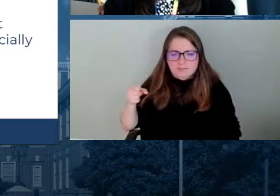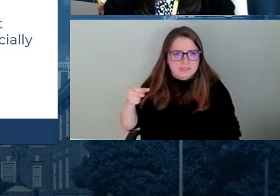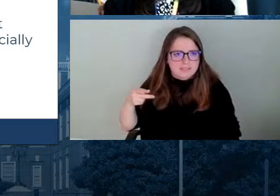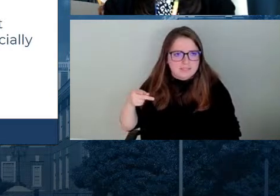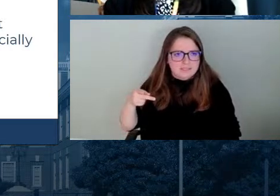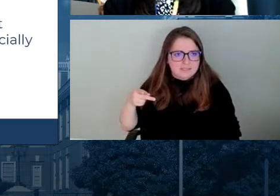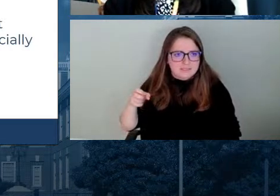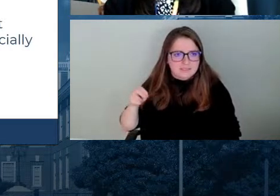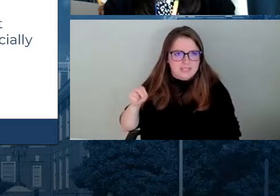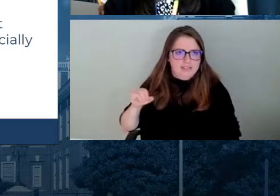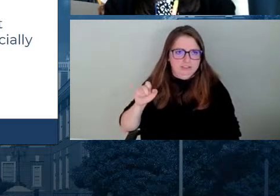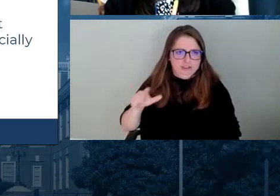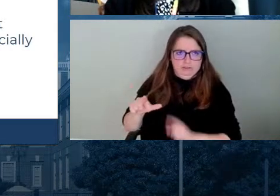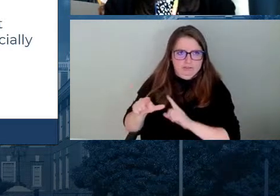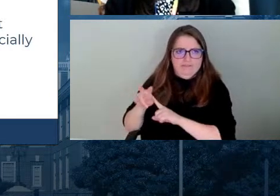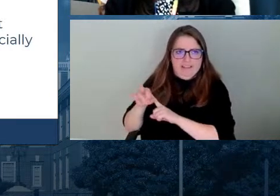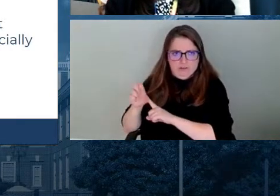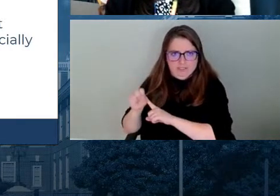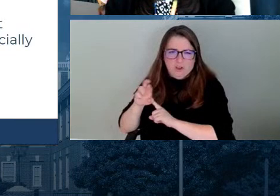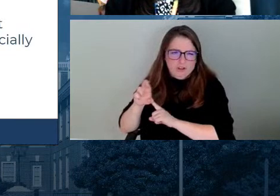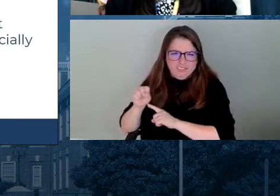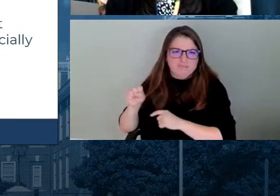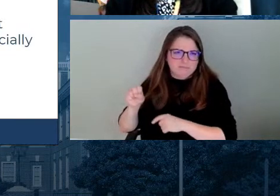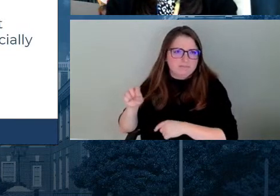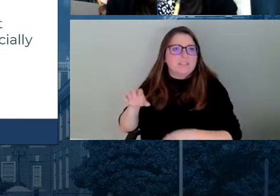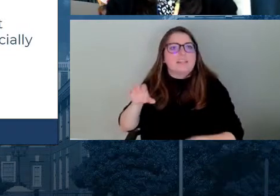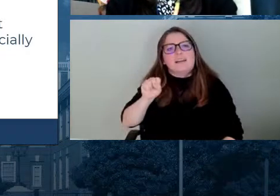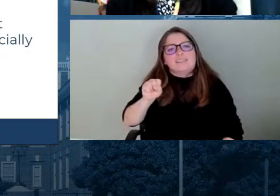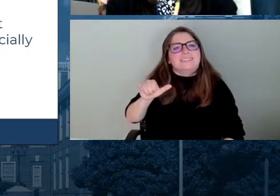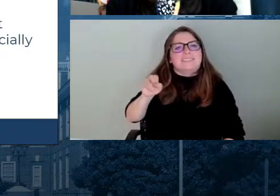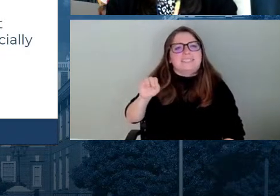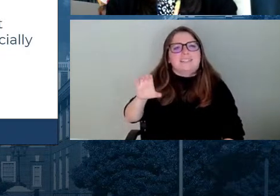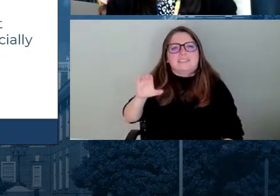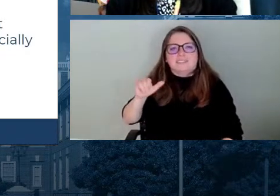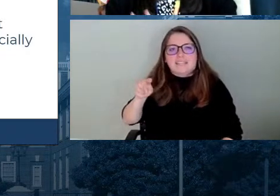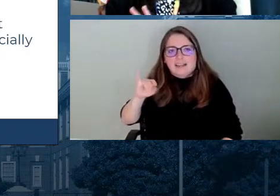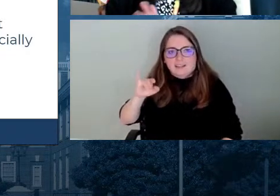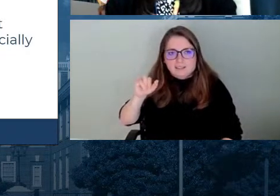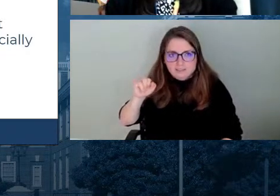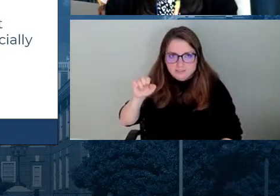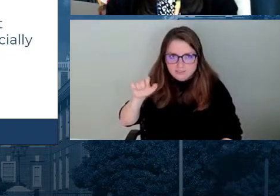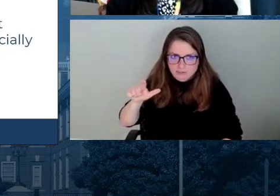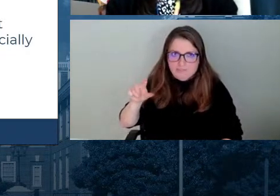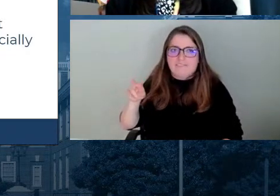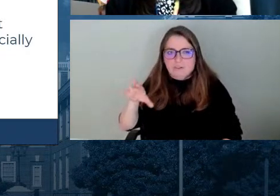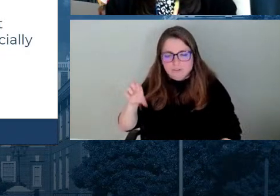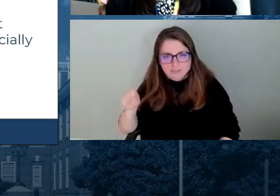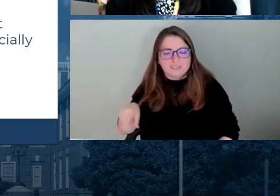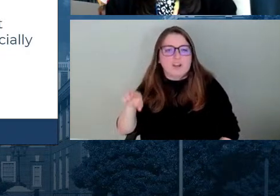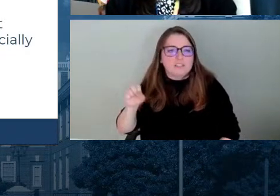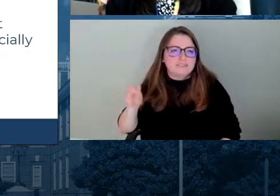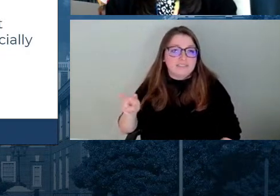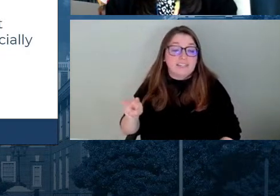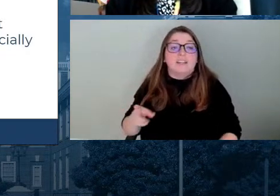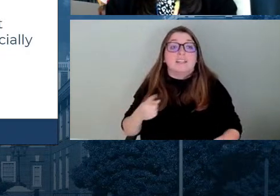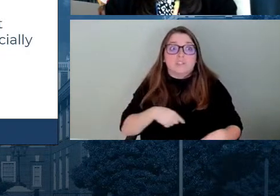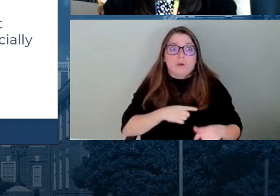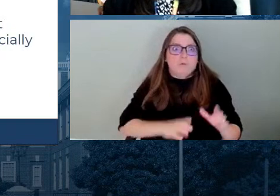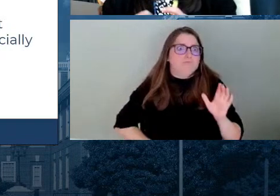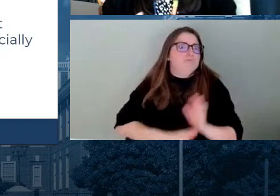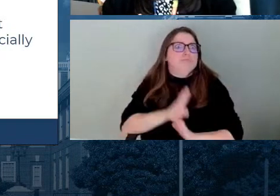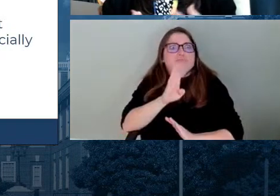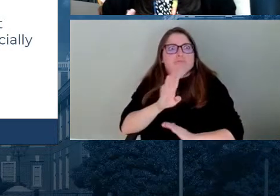We have seen in surrounding areas that cases are starting to level off. That remains to be seen in